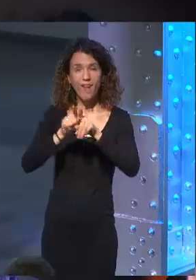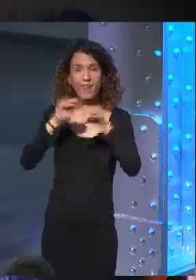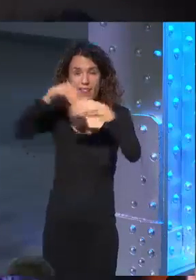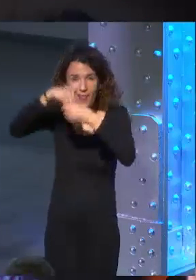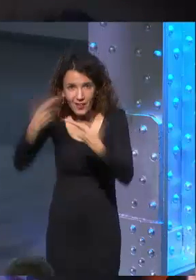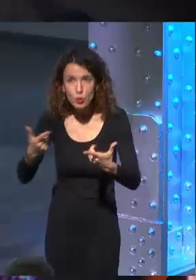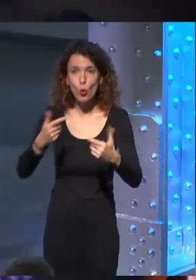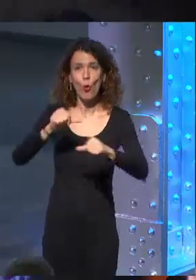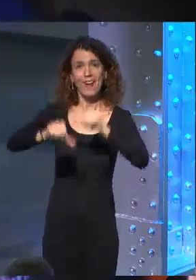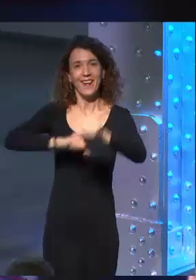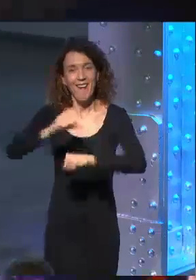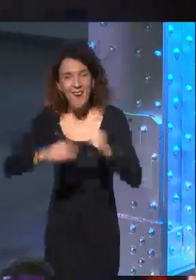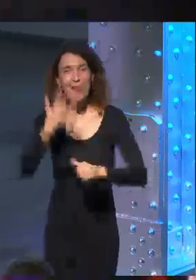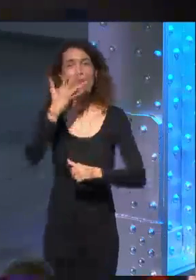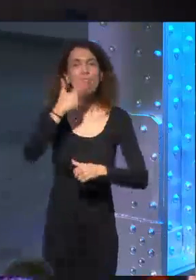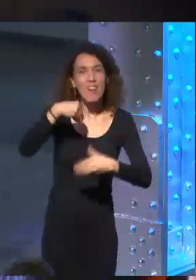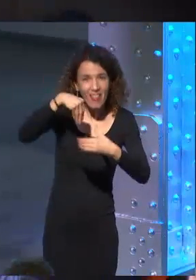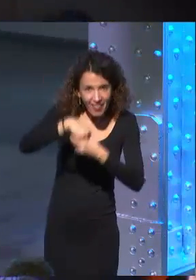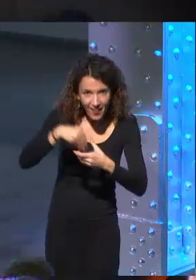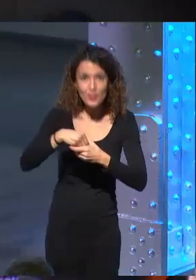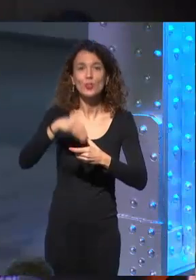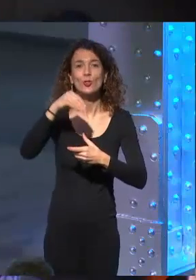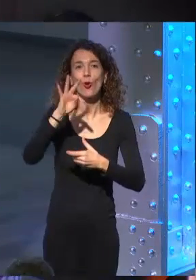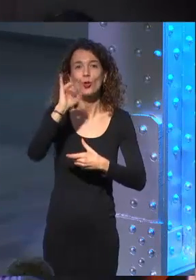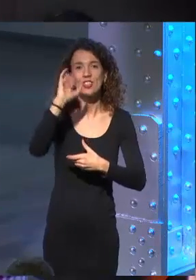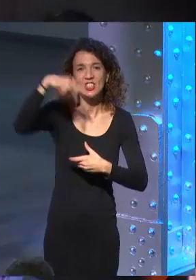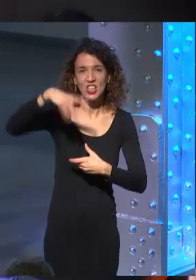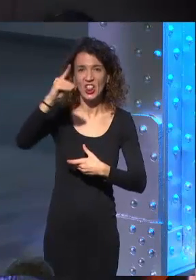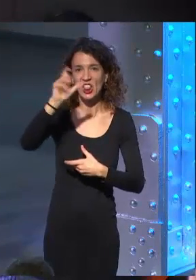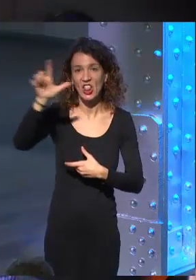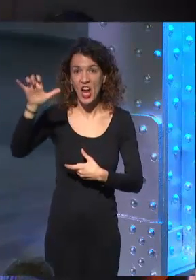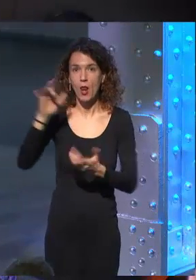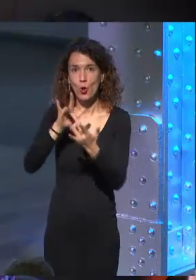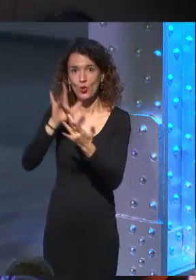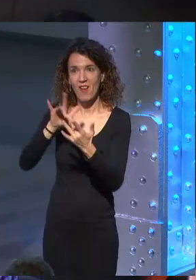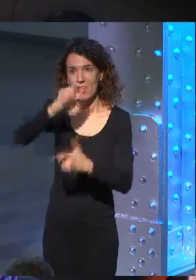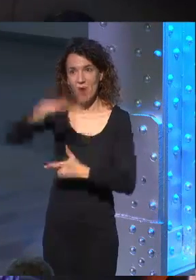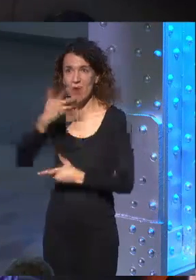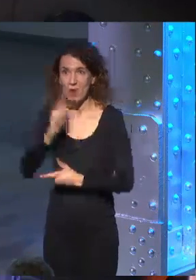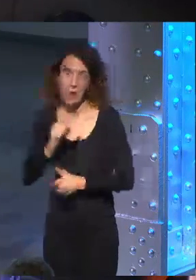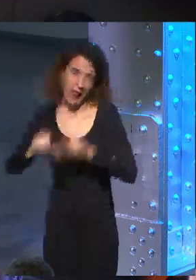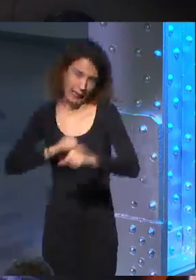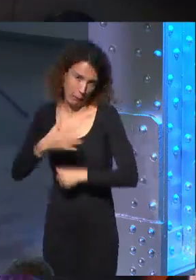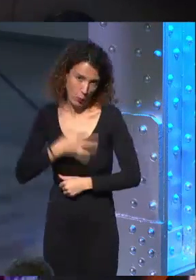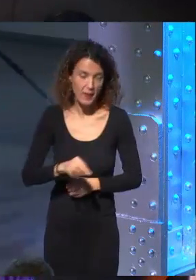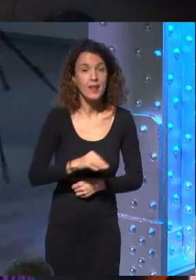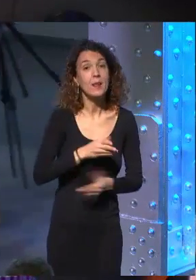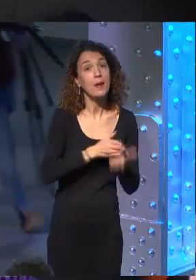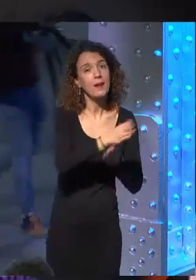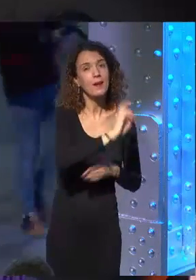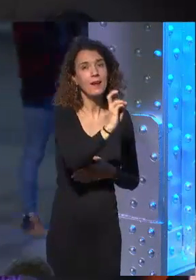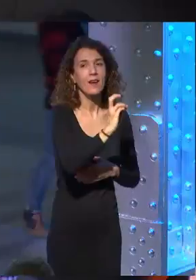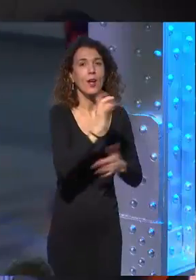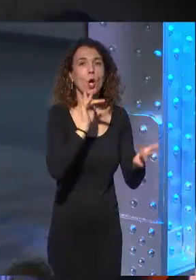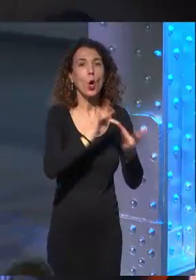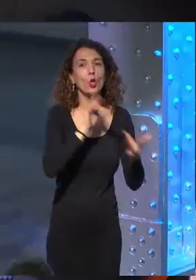to see the different world about flirting, about meeting guys through Tinder, etc., but there's